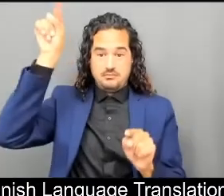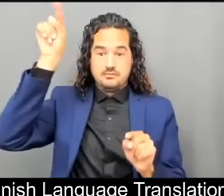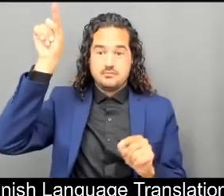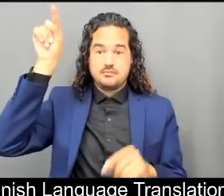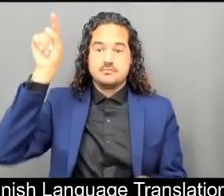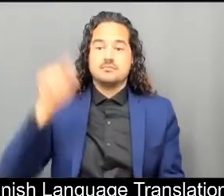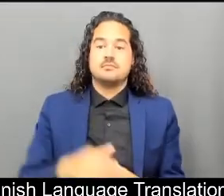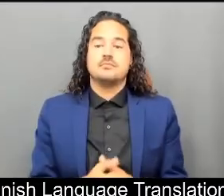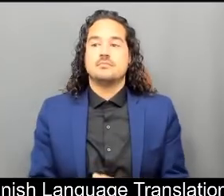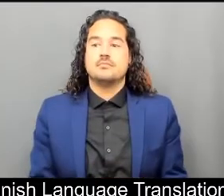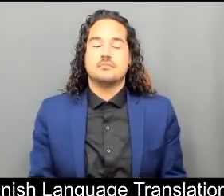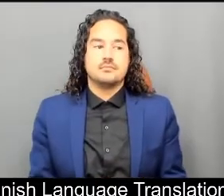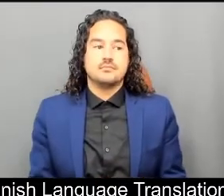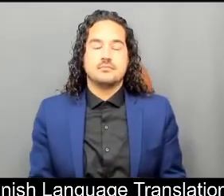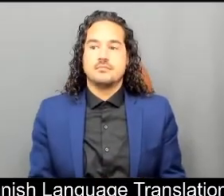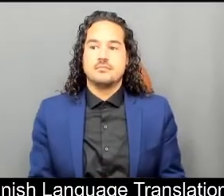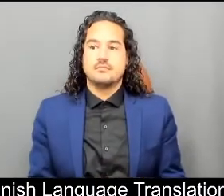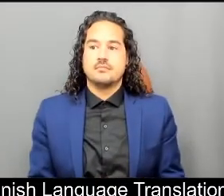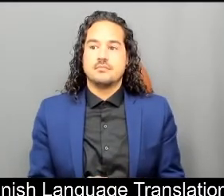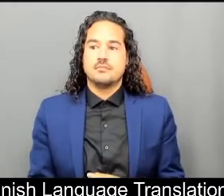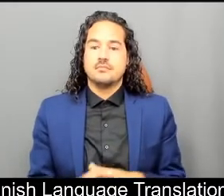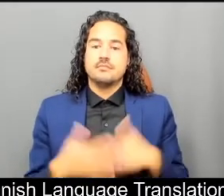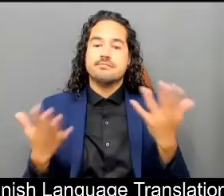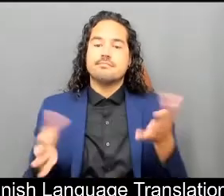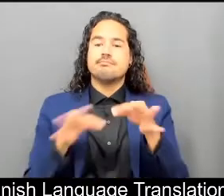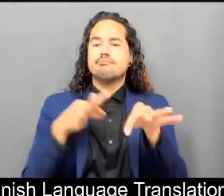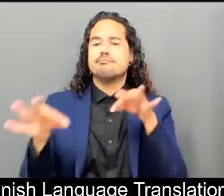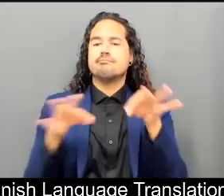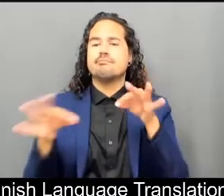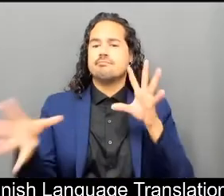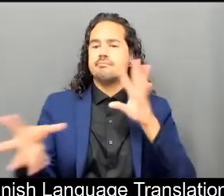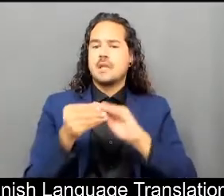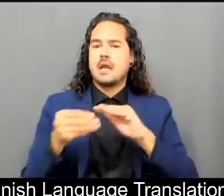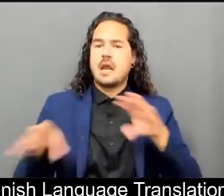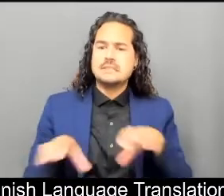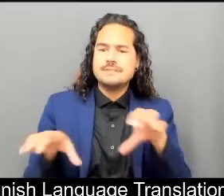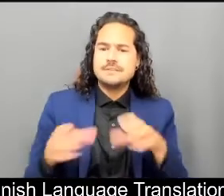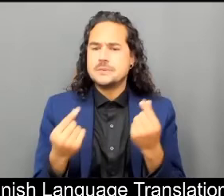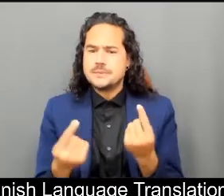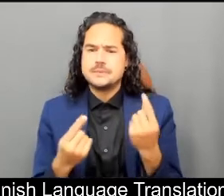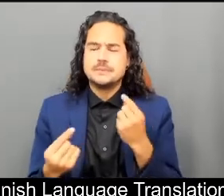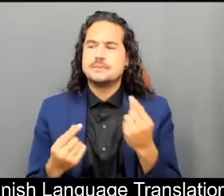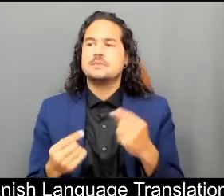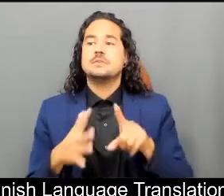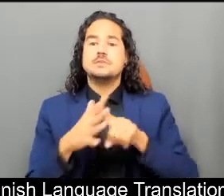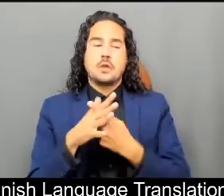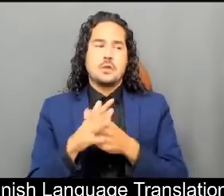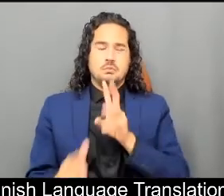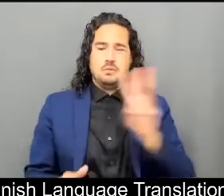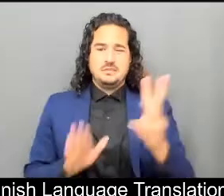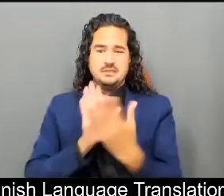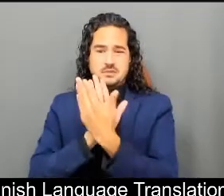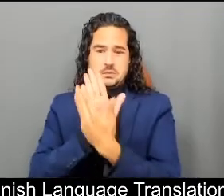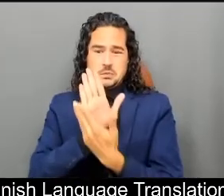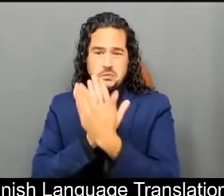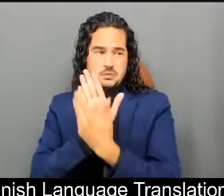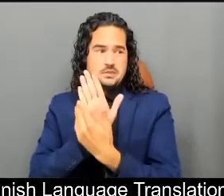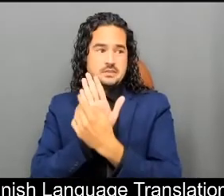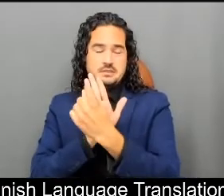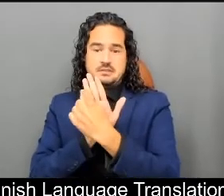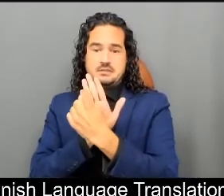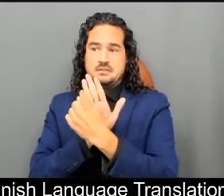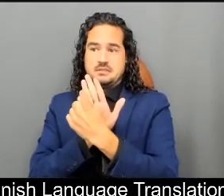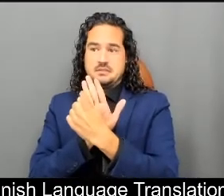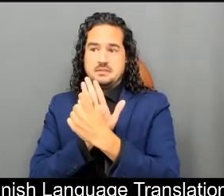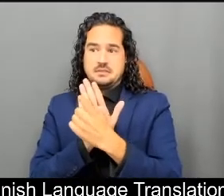far as some activities that have been going on, once again, we'll start on the west side of the fire, over here by our drop point, DP30, which is